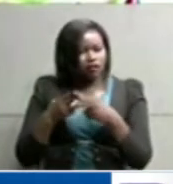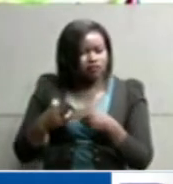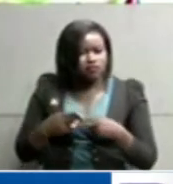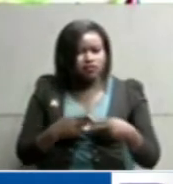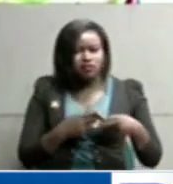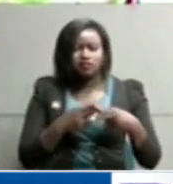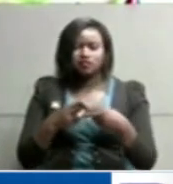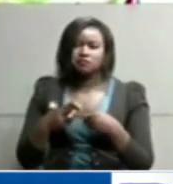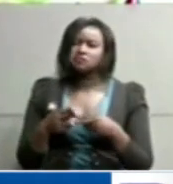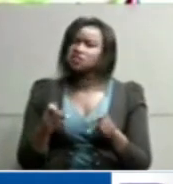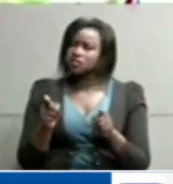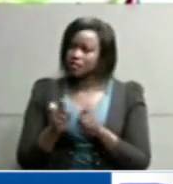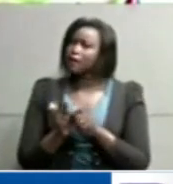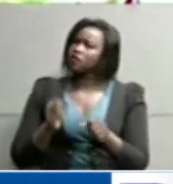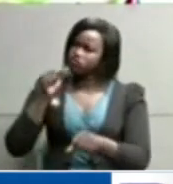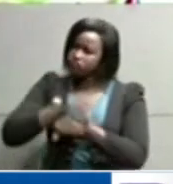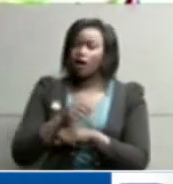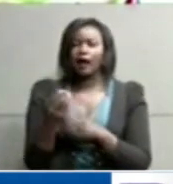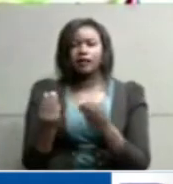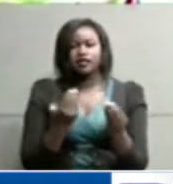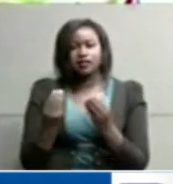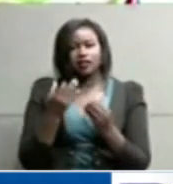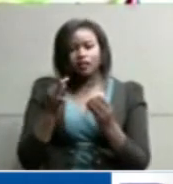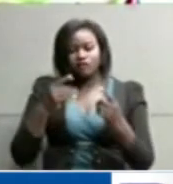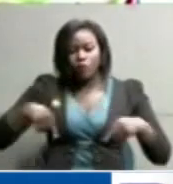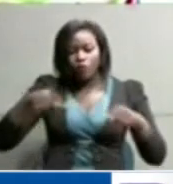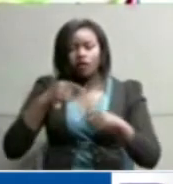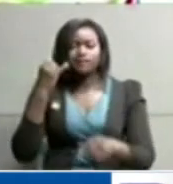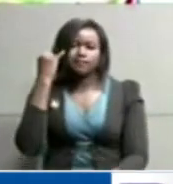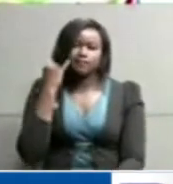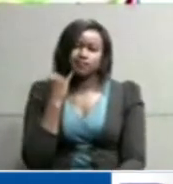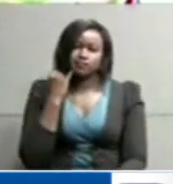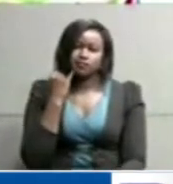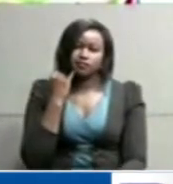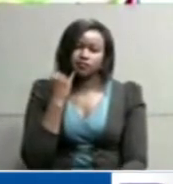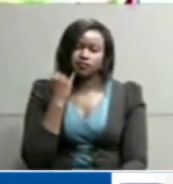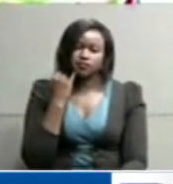it is actually easier to defeat if we are serious.